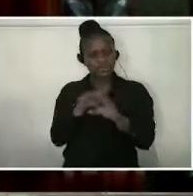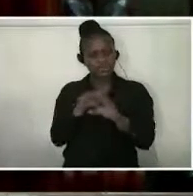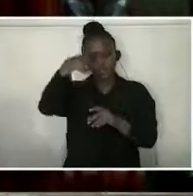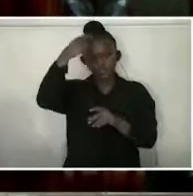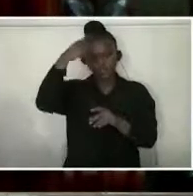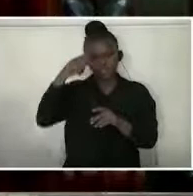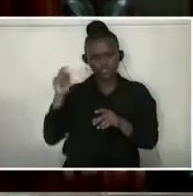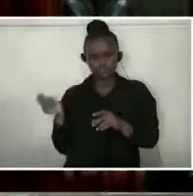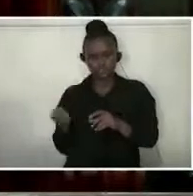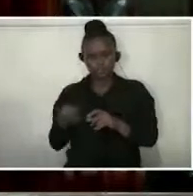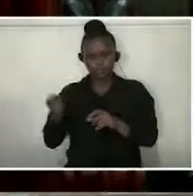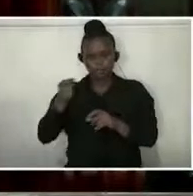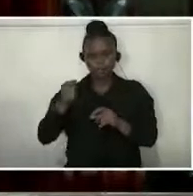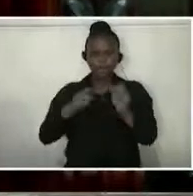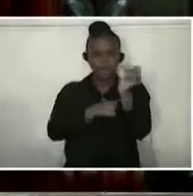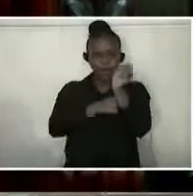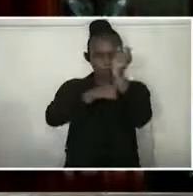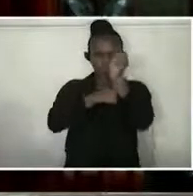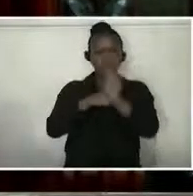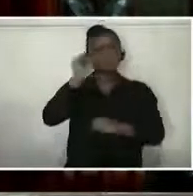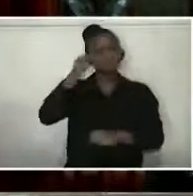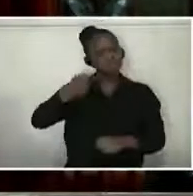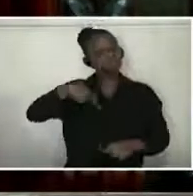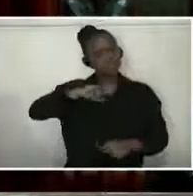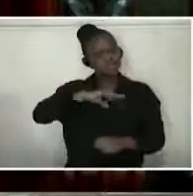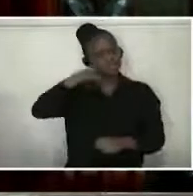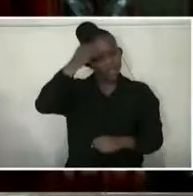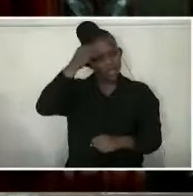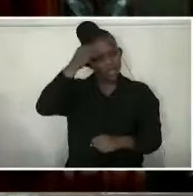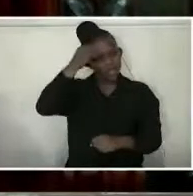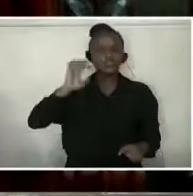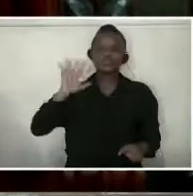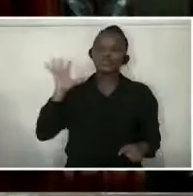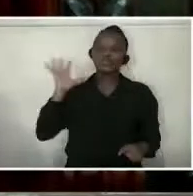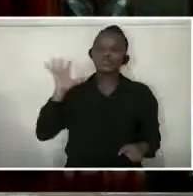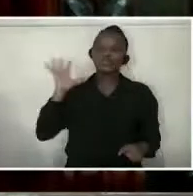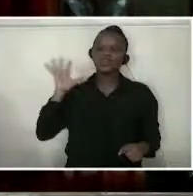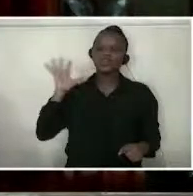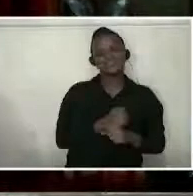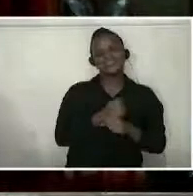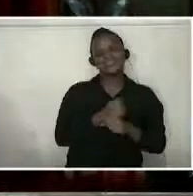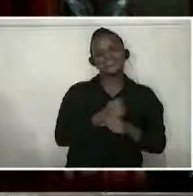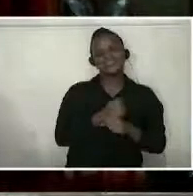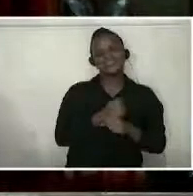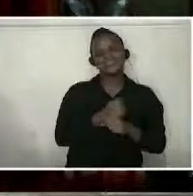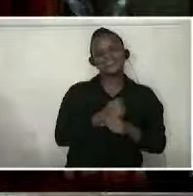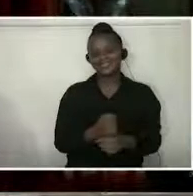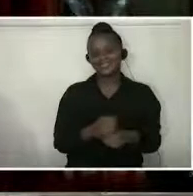guests. It's important that we acknowledge all of your guests.